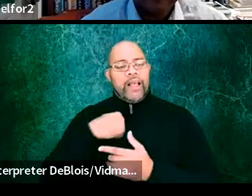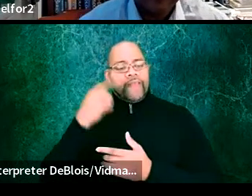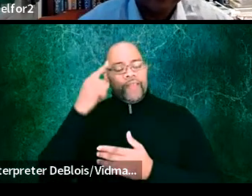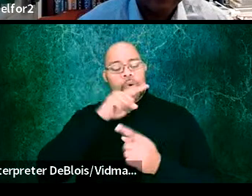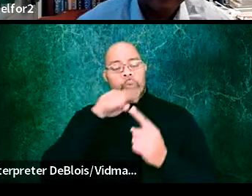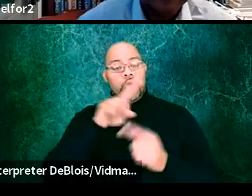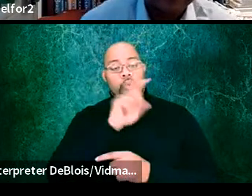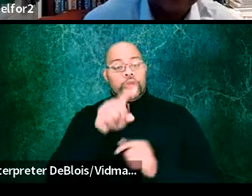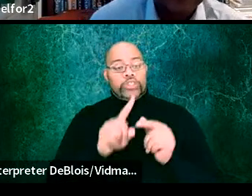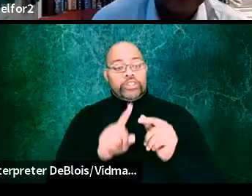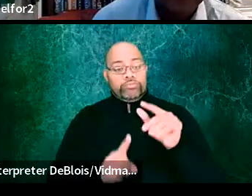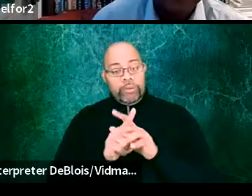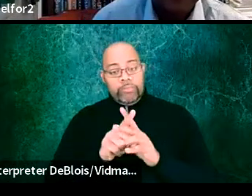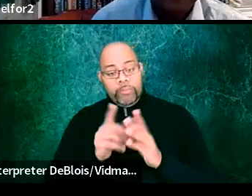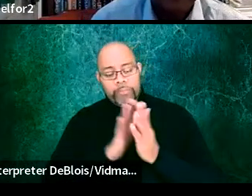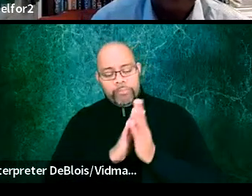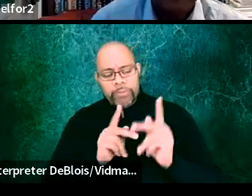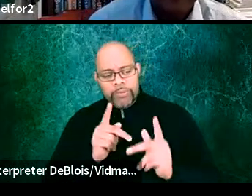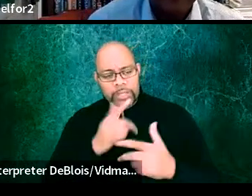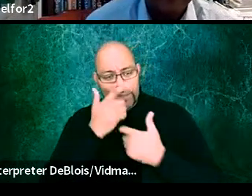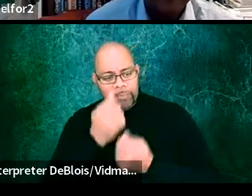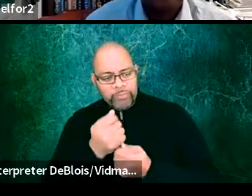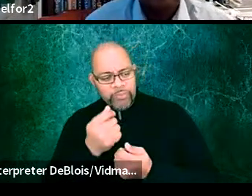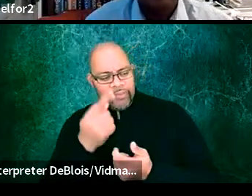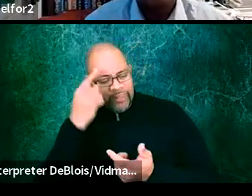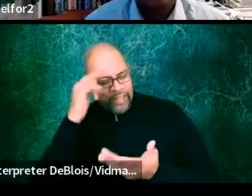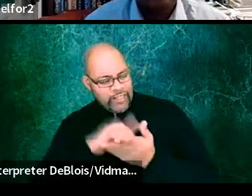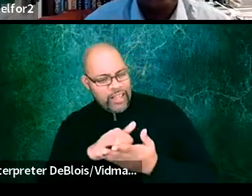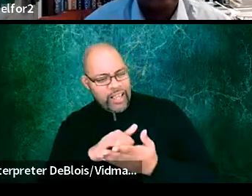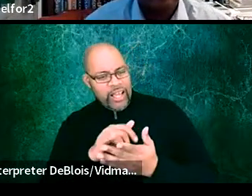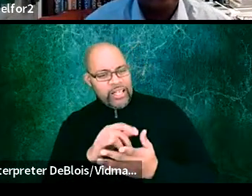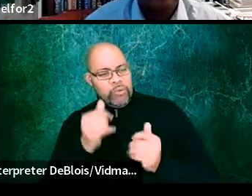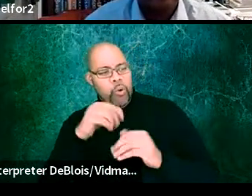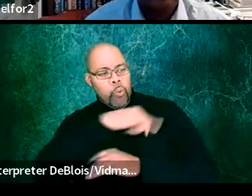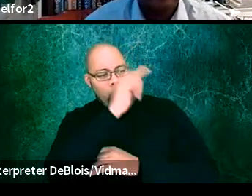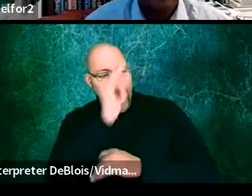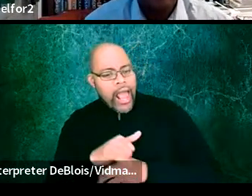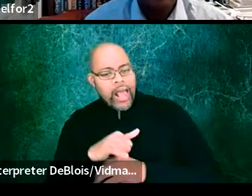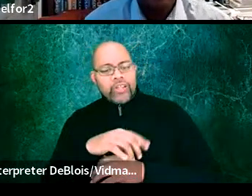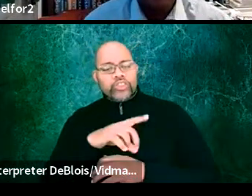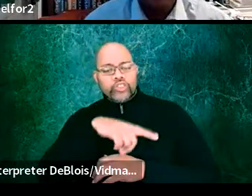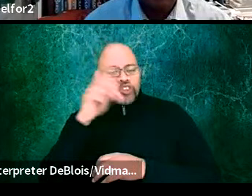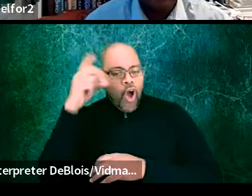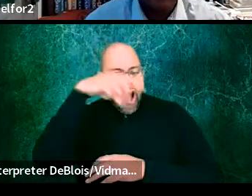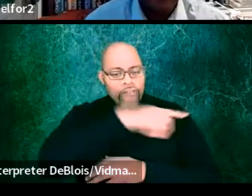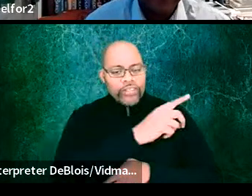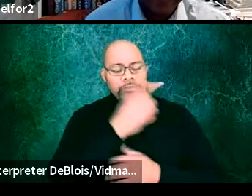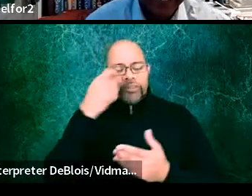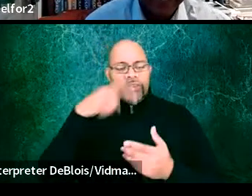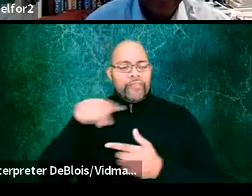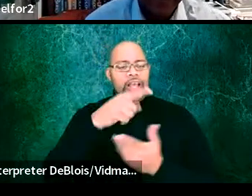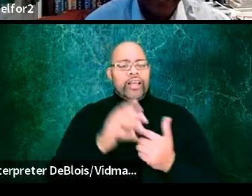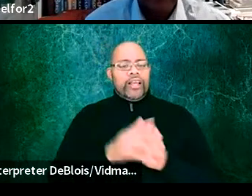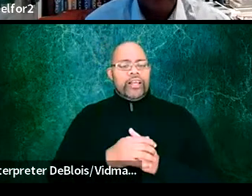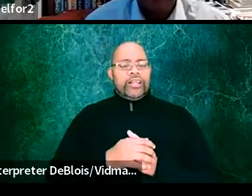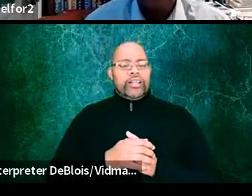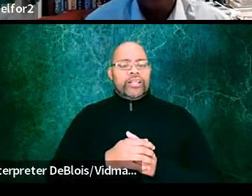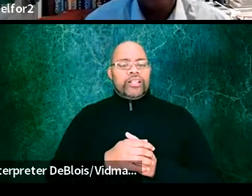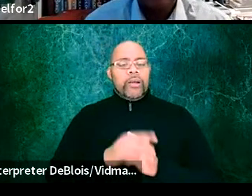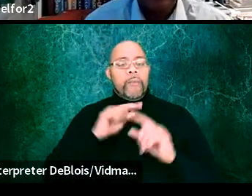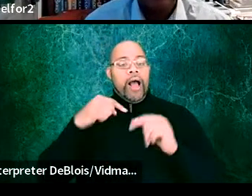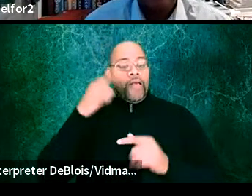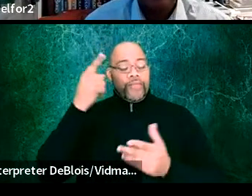these questions are asked, people are immediately thinking of whales and dolphins, of course, because they are but I